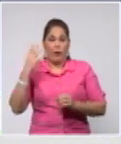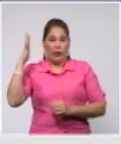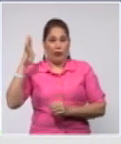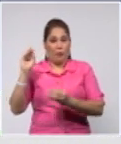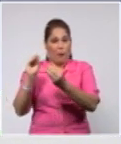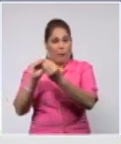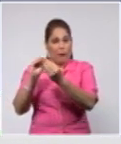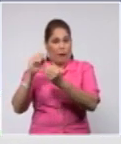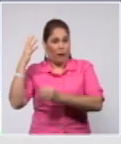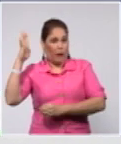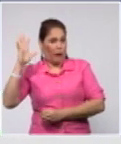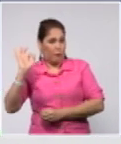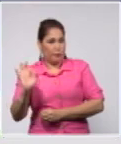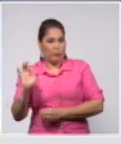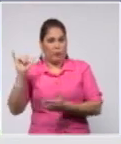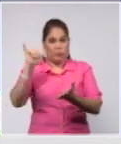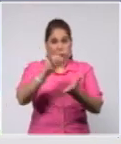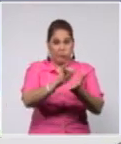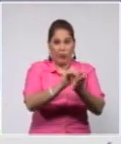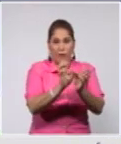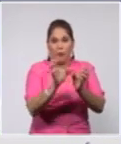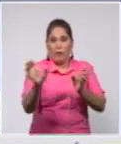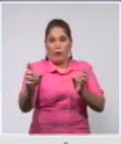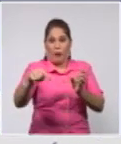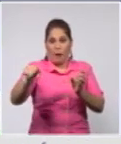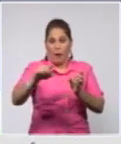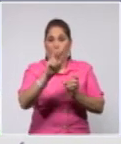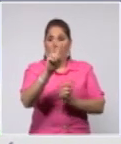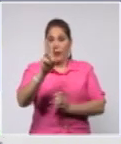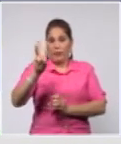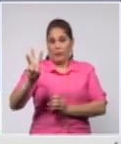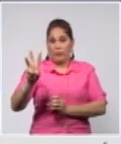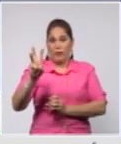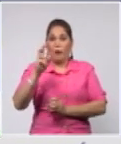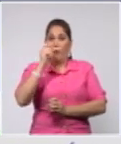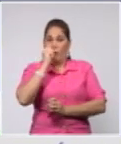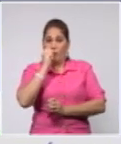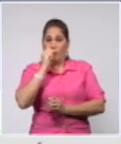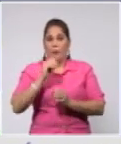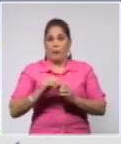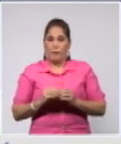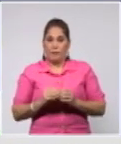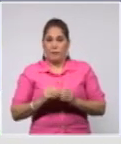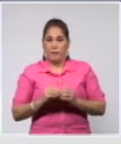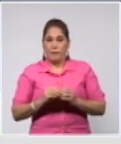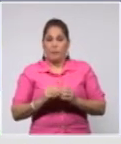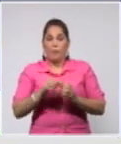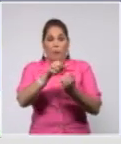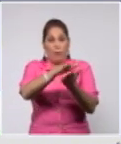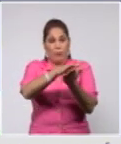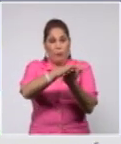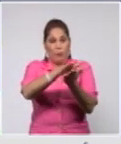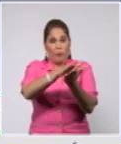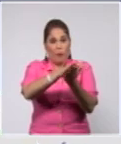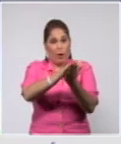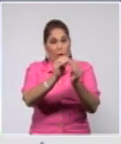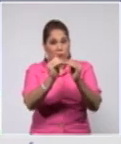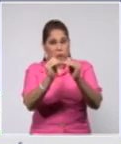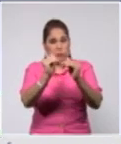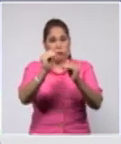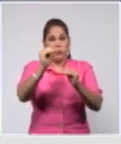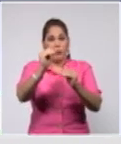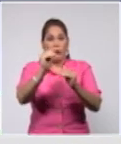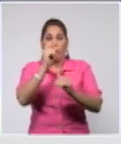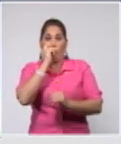60.2% of all positive cases on the island since the pandemic began have shown no symptoms at the time of